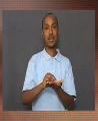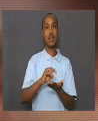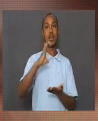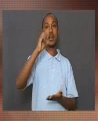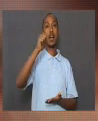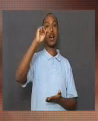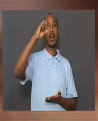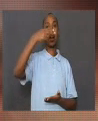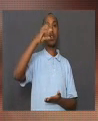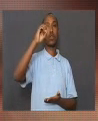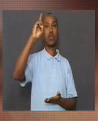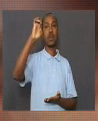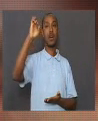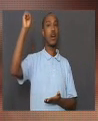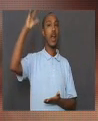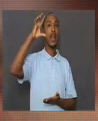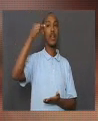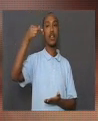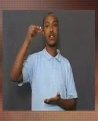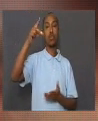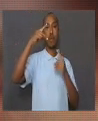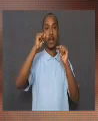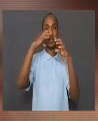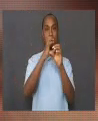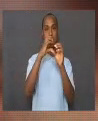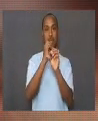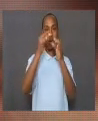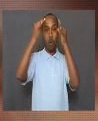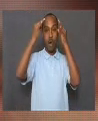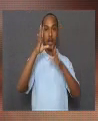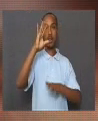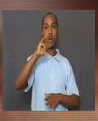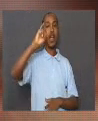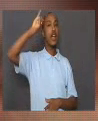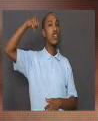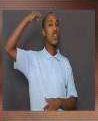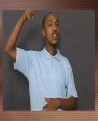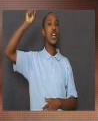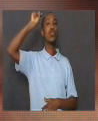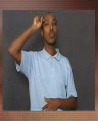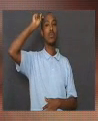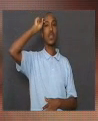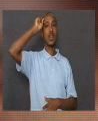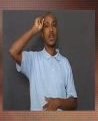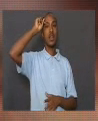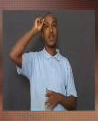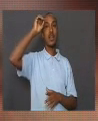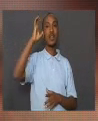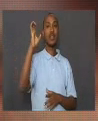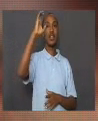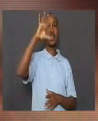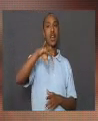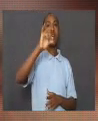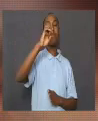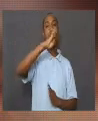The cathode ray tube experiments, conducted by J.J. Thomson, led to the discovery of